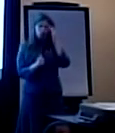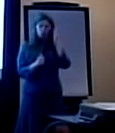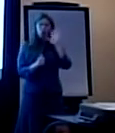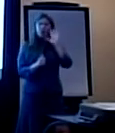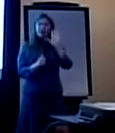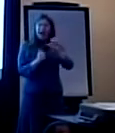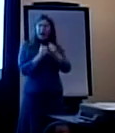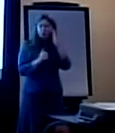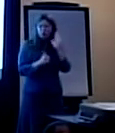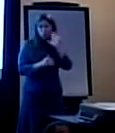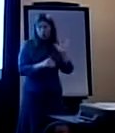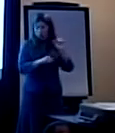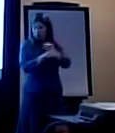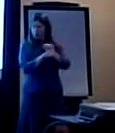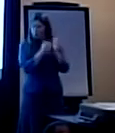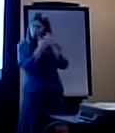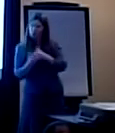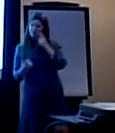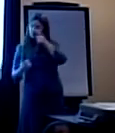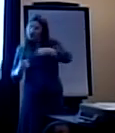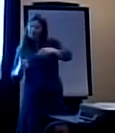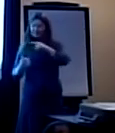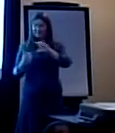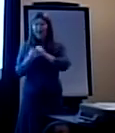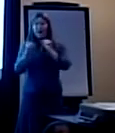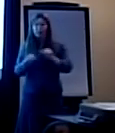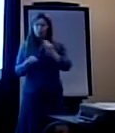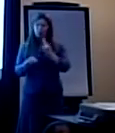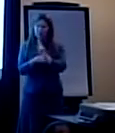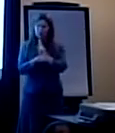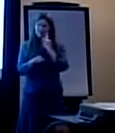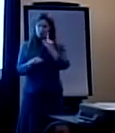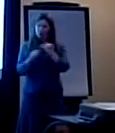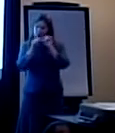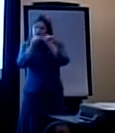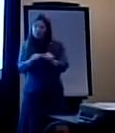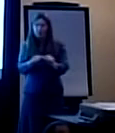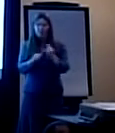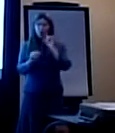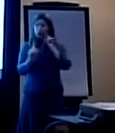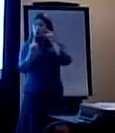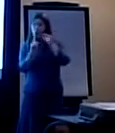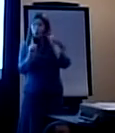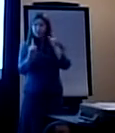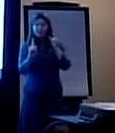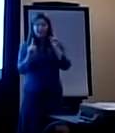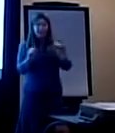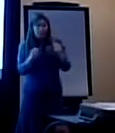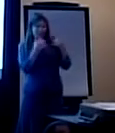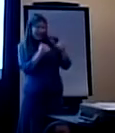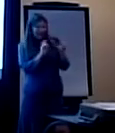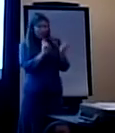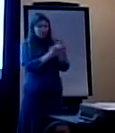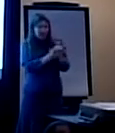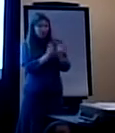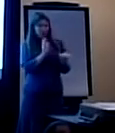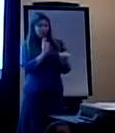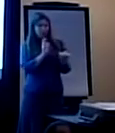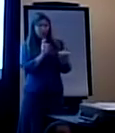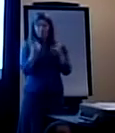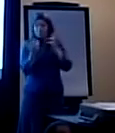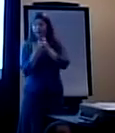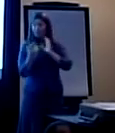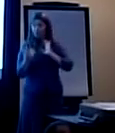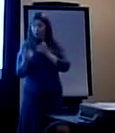us? And more importantly, how can we use it to further our own goals? Can we play with it? Can we change it? Can we make it suit